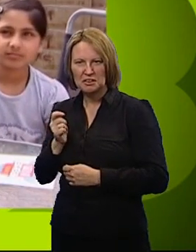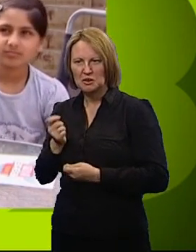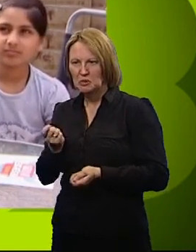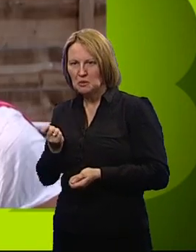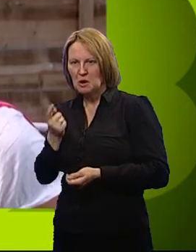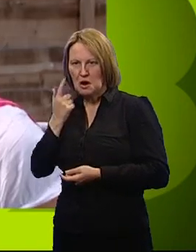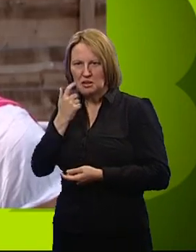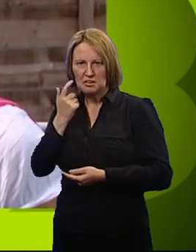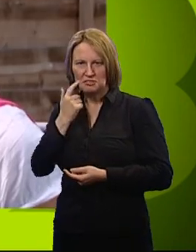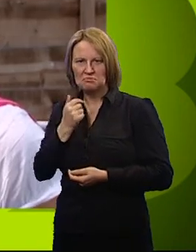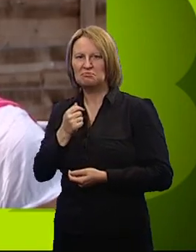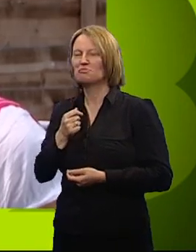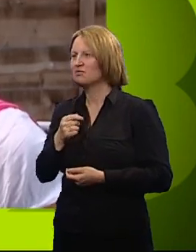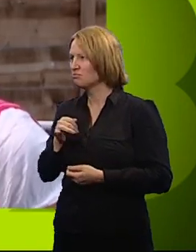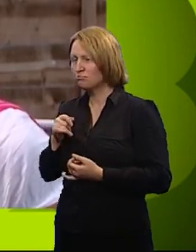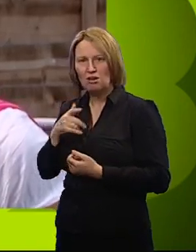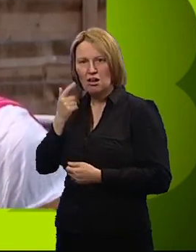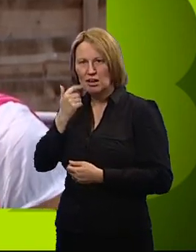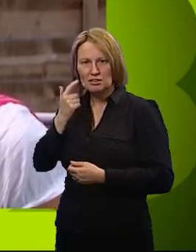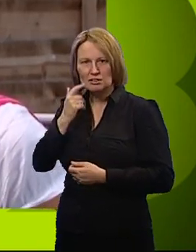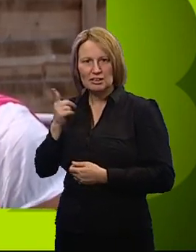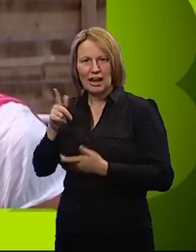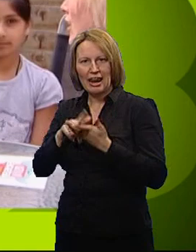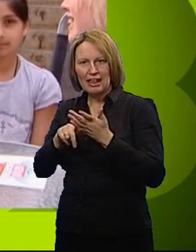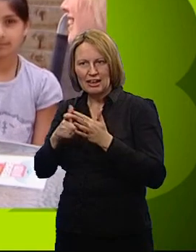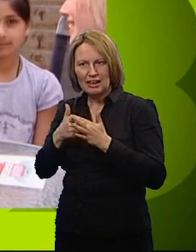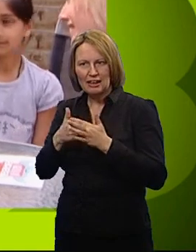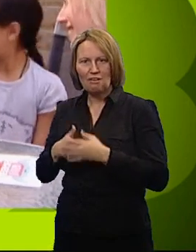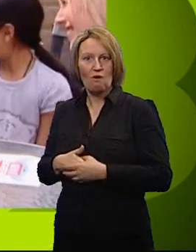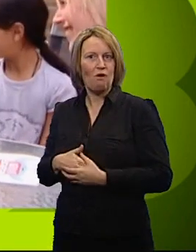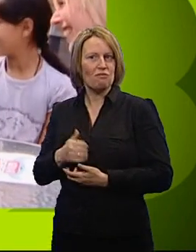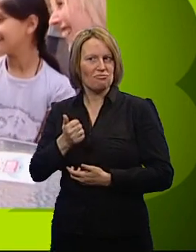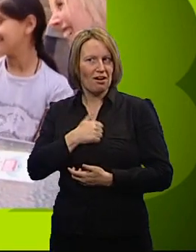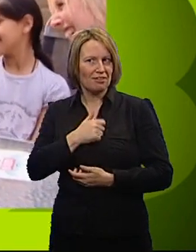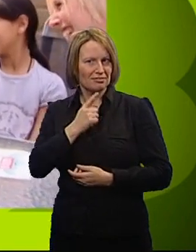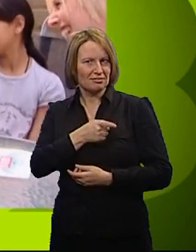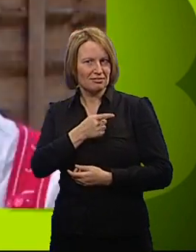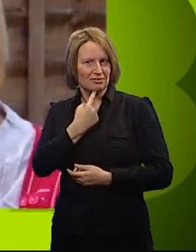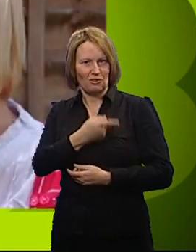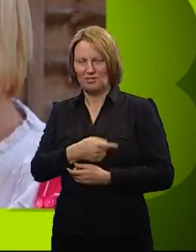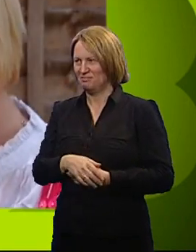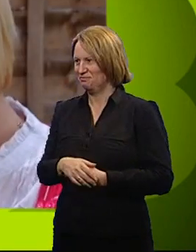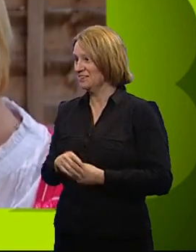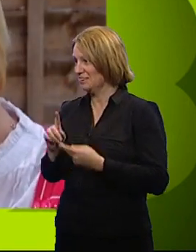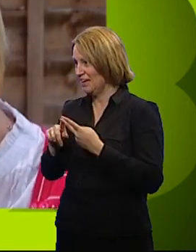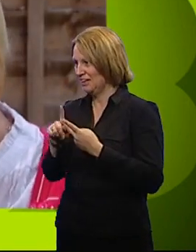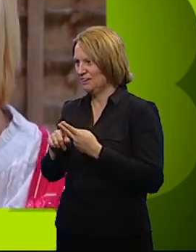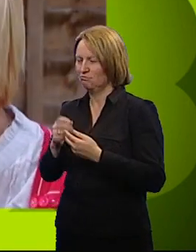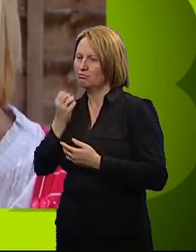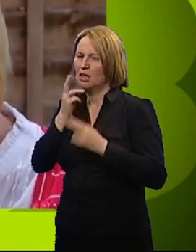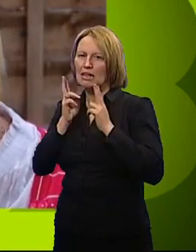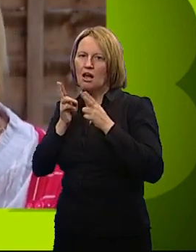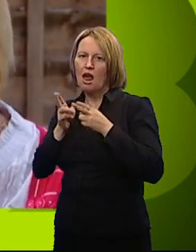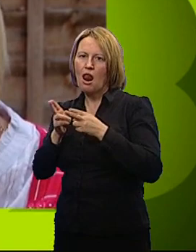spring onions. Well, yeah. I can tell you they weren't spring onions, they were leeks. I was right, I told you! Number two is